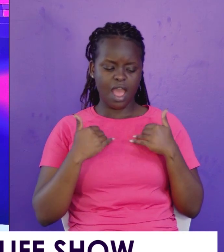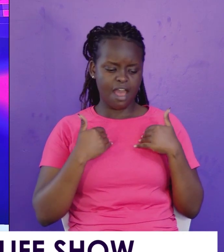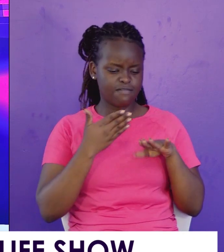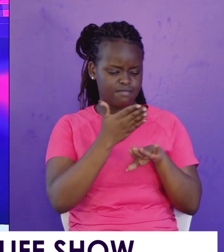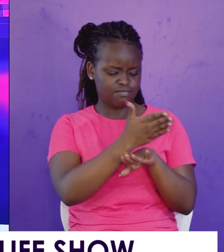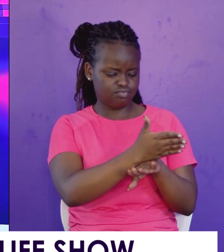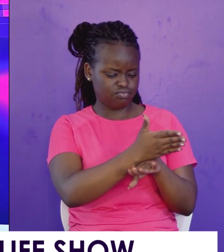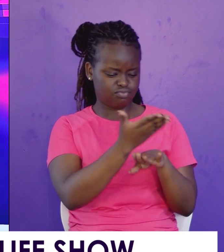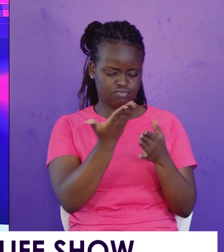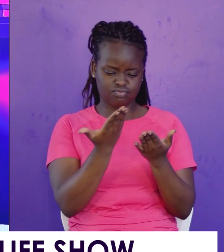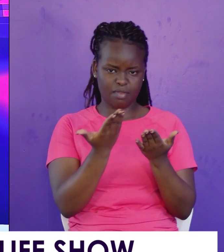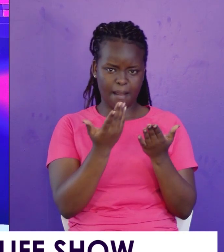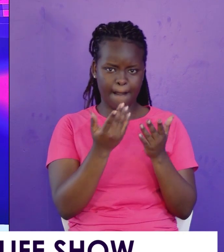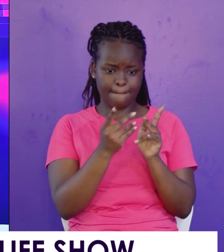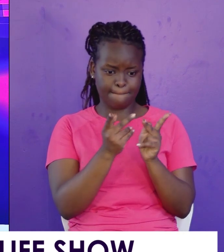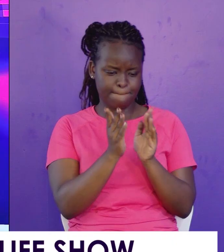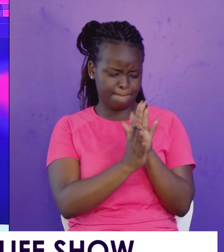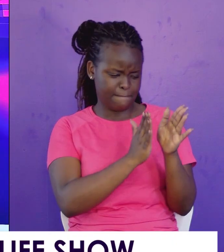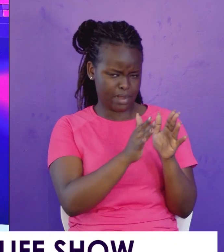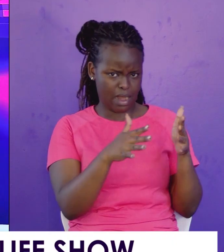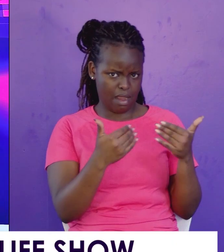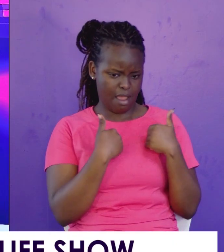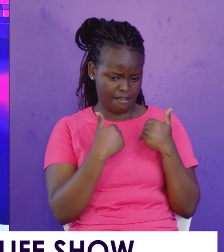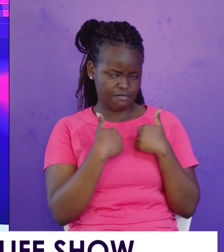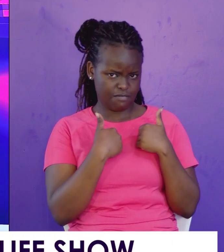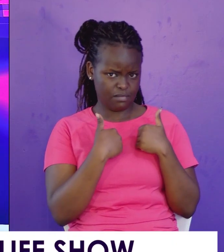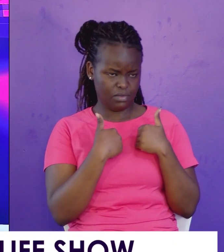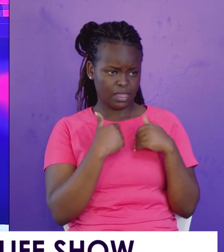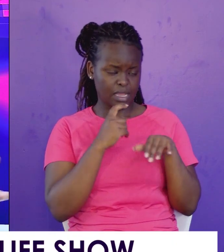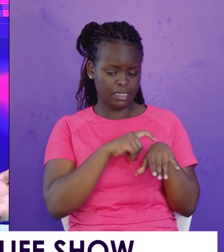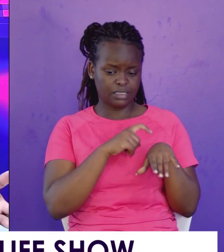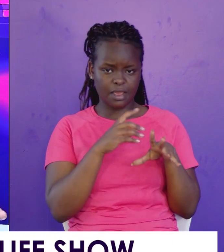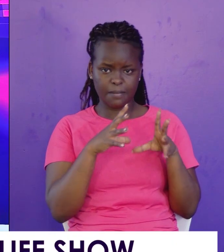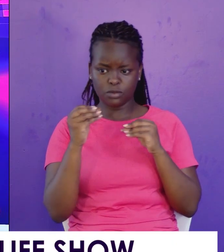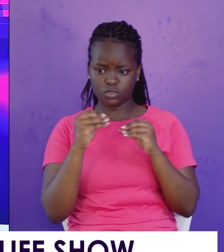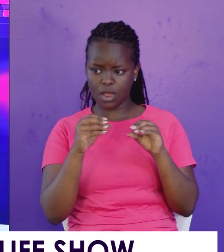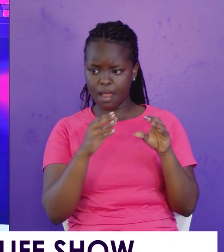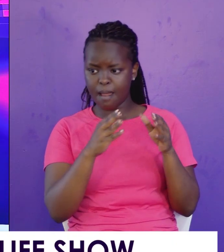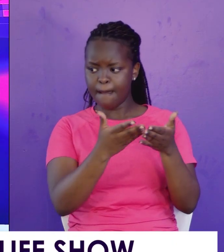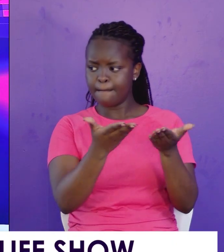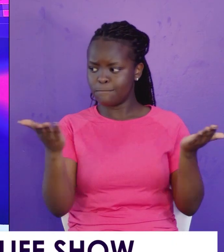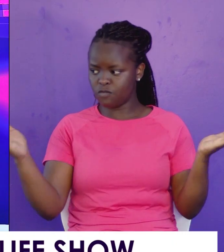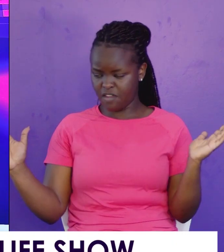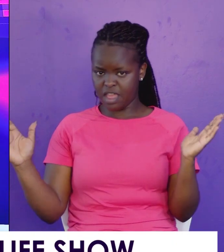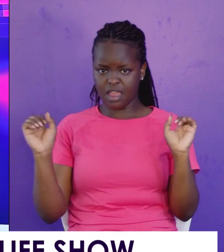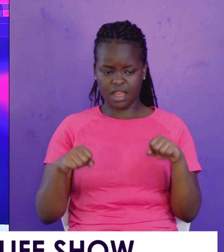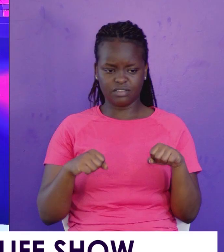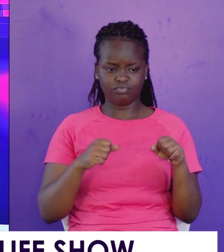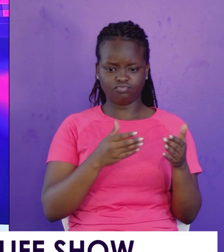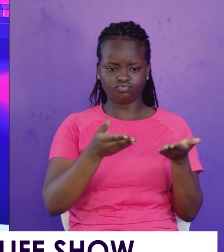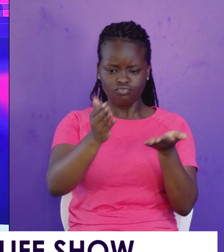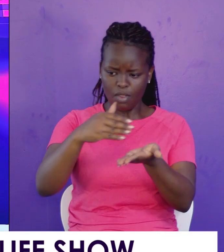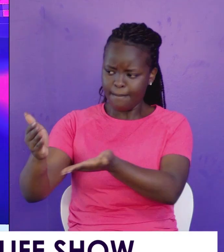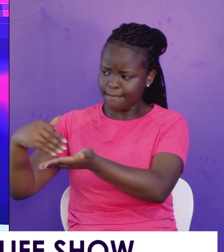There is a way that you're told that if you go to the buffet, you cannot just go there and pick everything. You go and come back. There's a way you take your